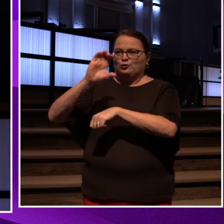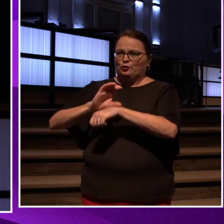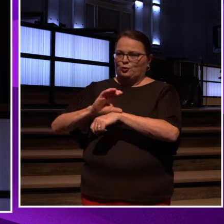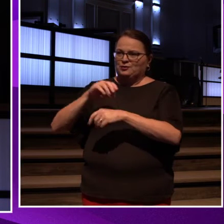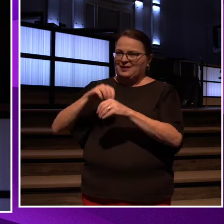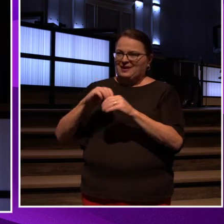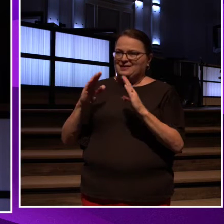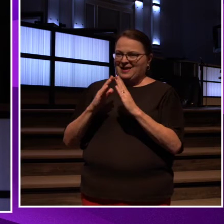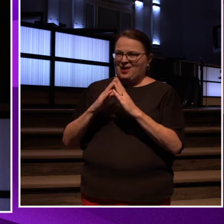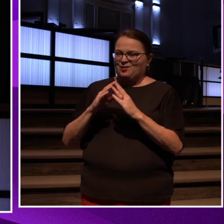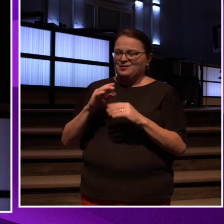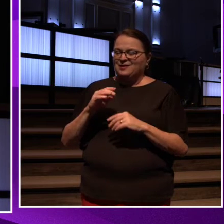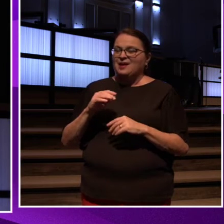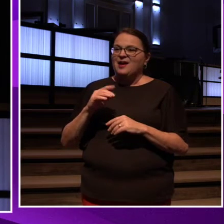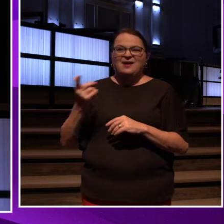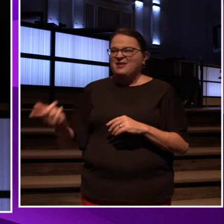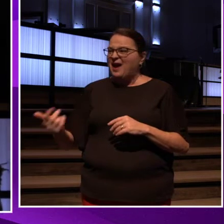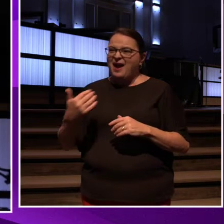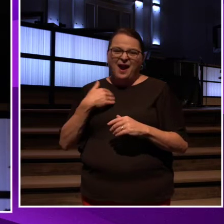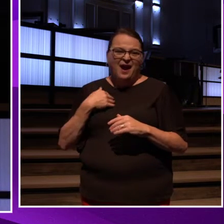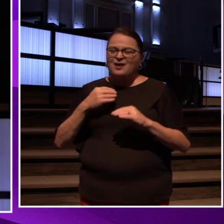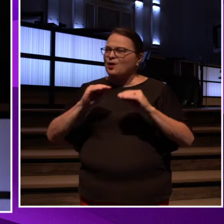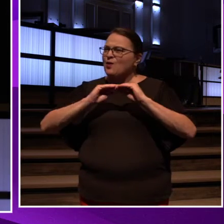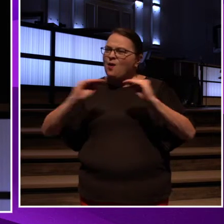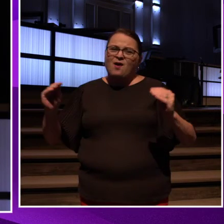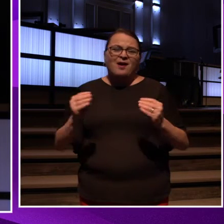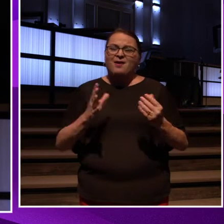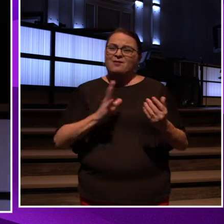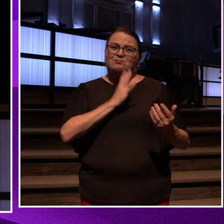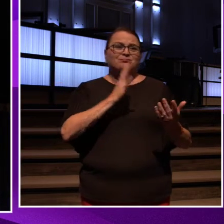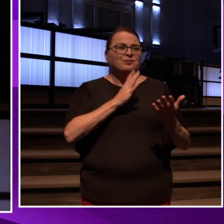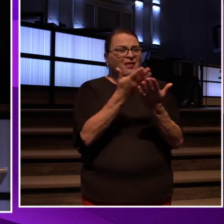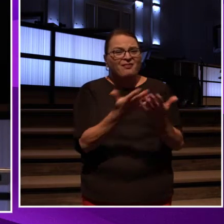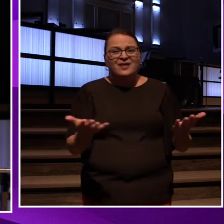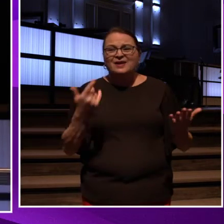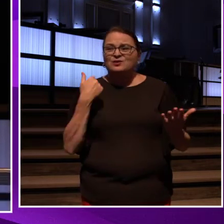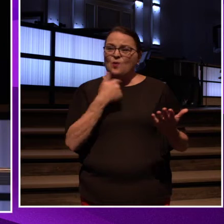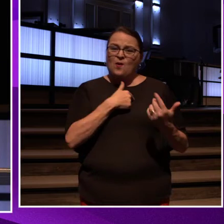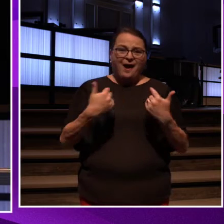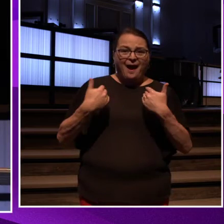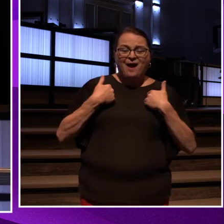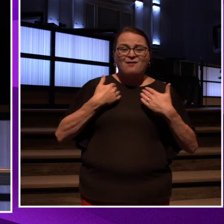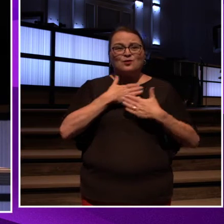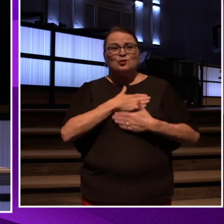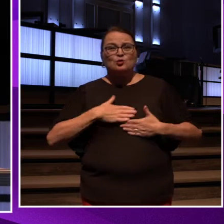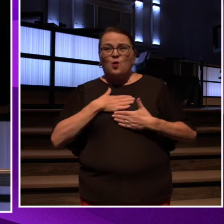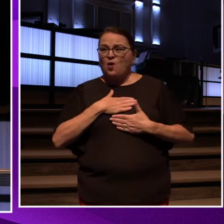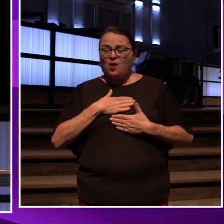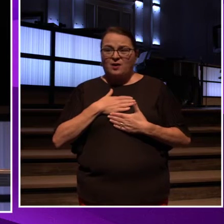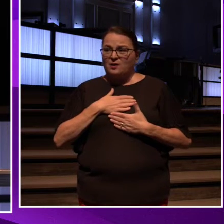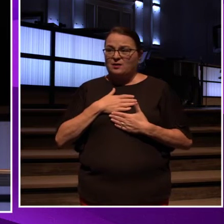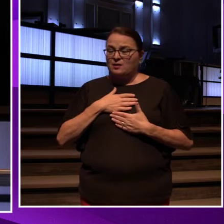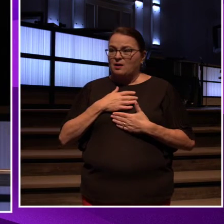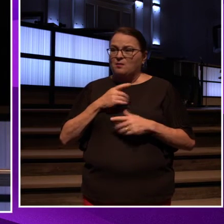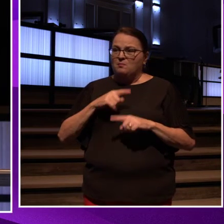Revelation chapter 2. They had none of the materialistic things that we all have and we enjoy, but God said, you're